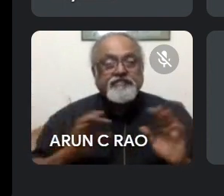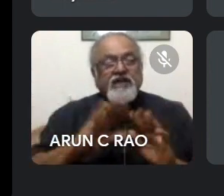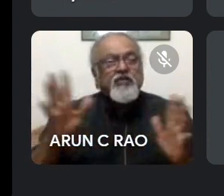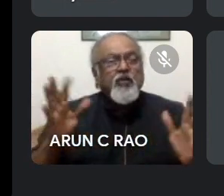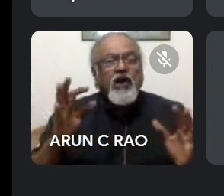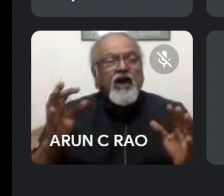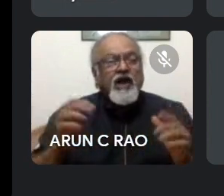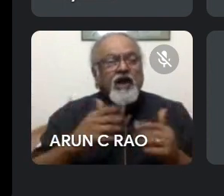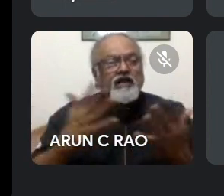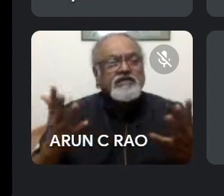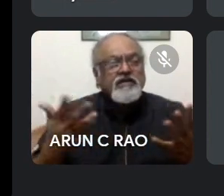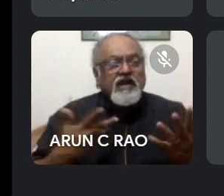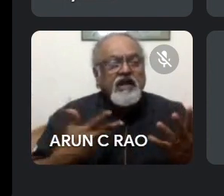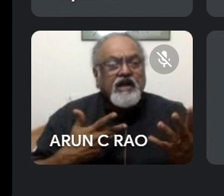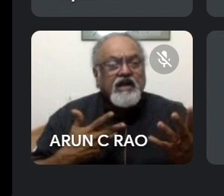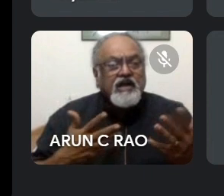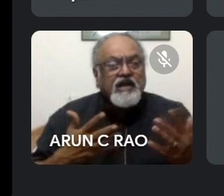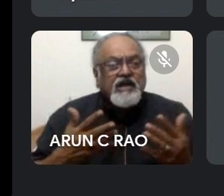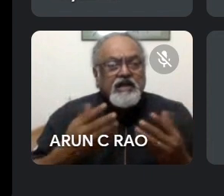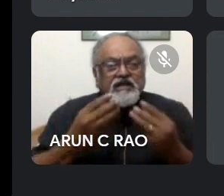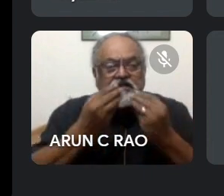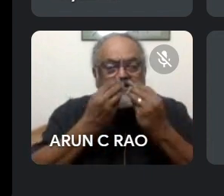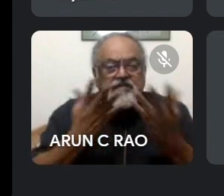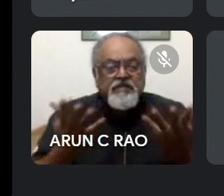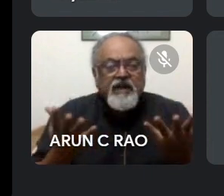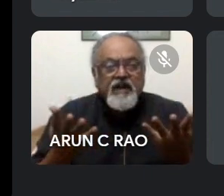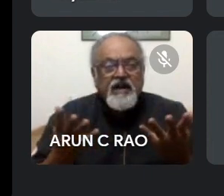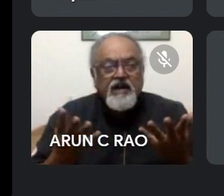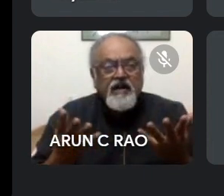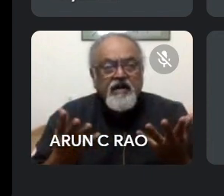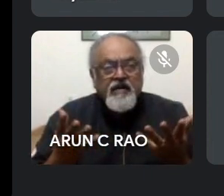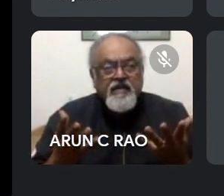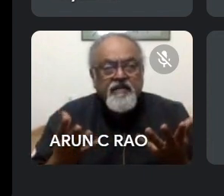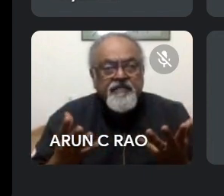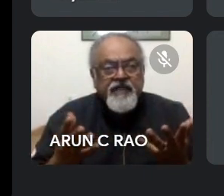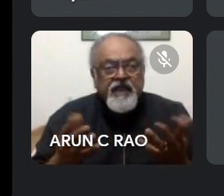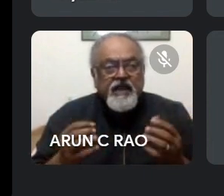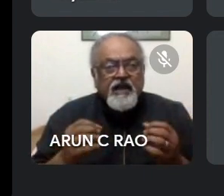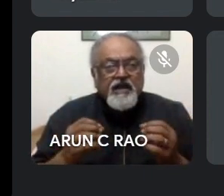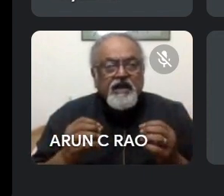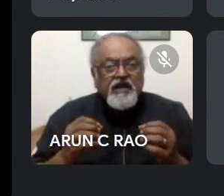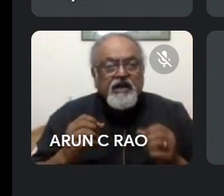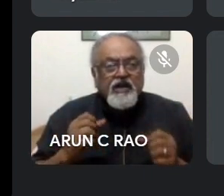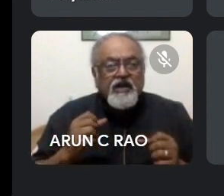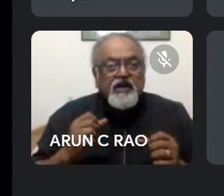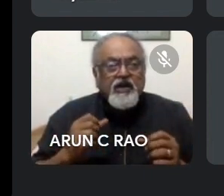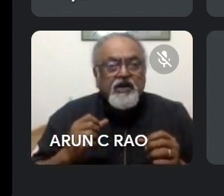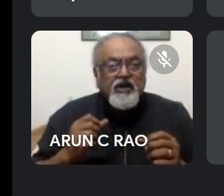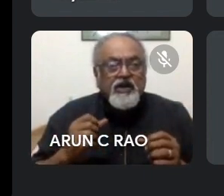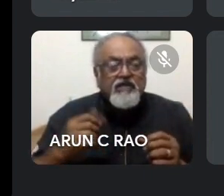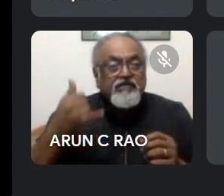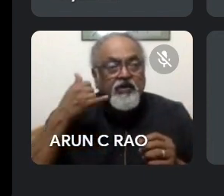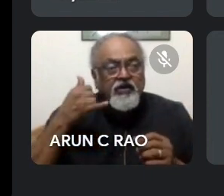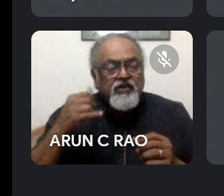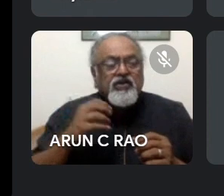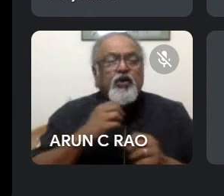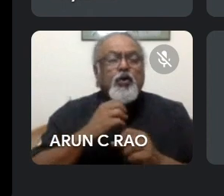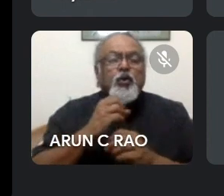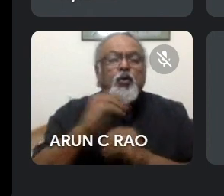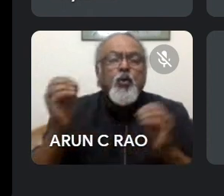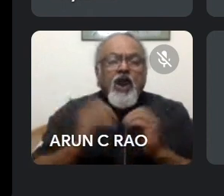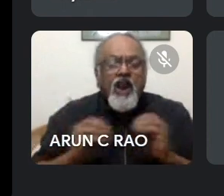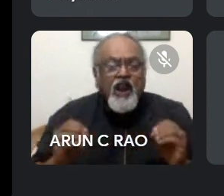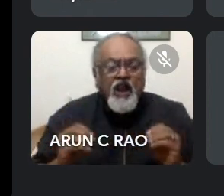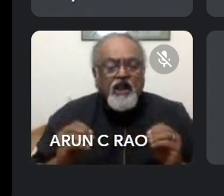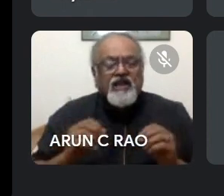to something as basic as Google, something as basic as, a phone, a computer, or whatever